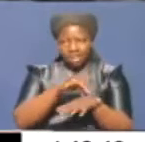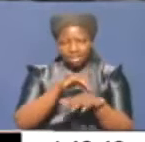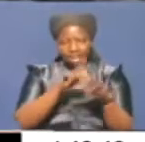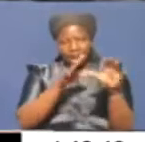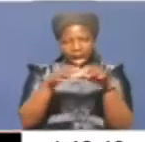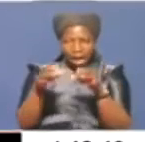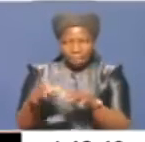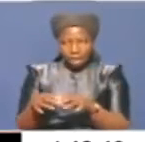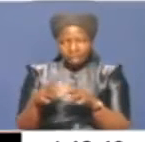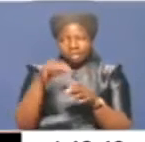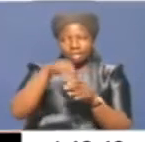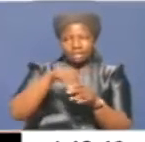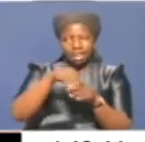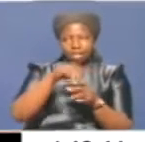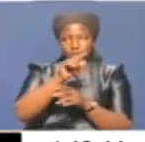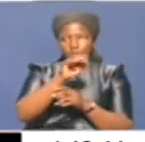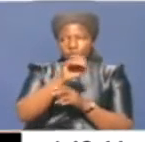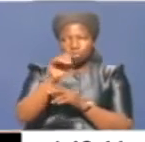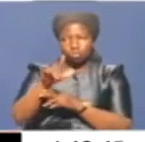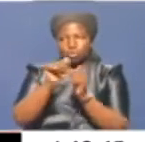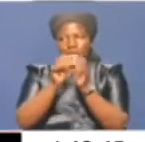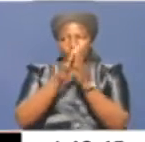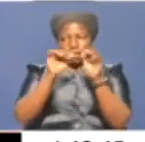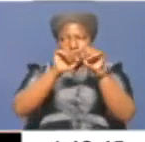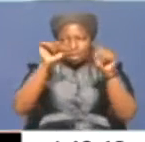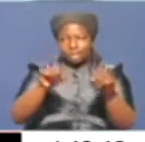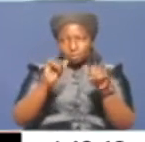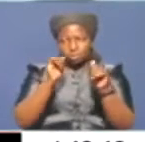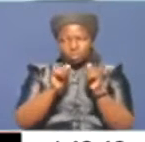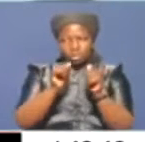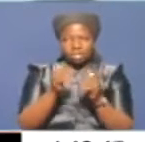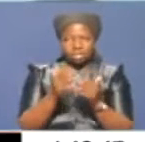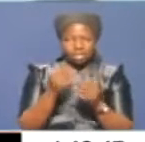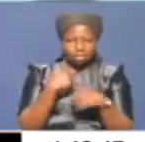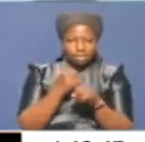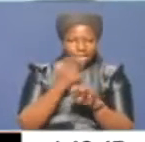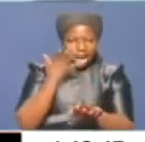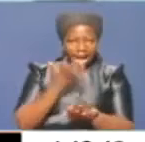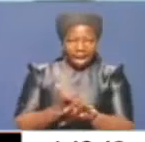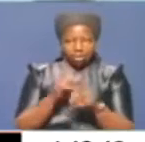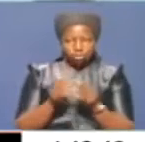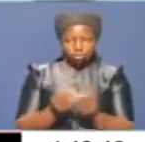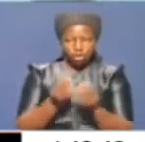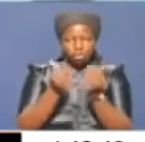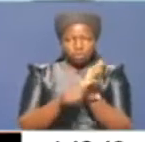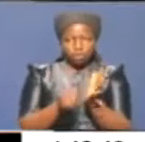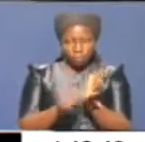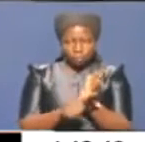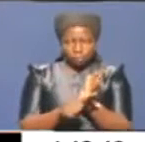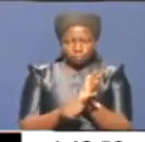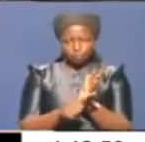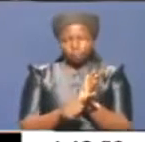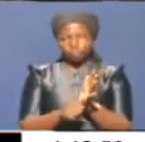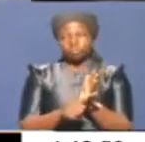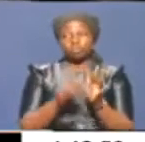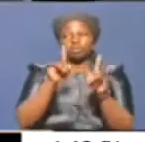internal tools and system, which complicated attempts to resolve the problem. Down Detector, which tracks outages, said